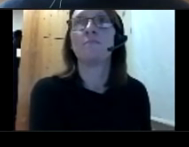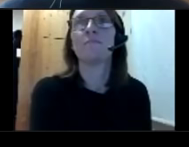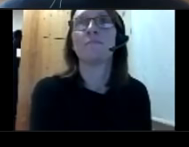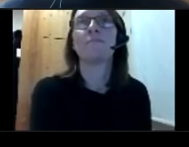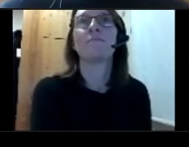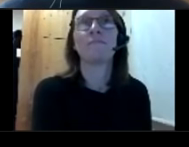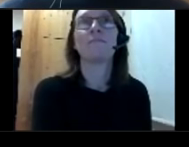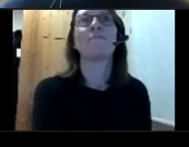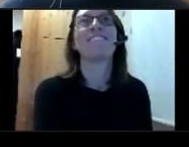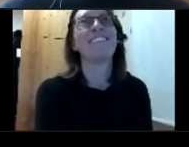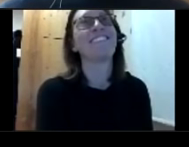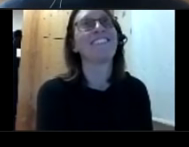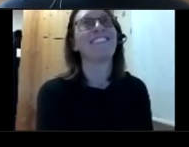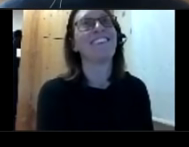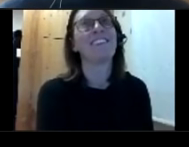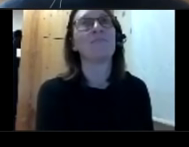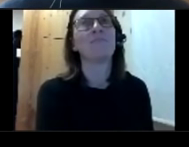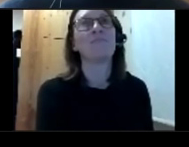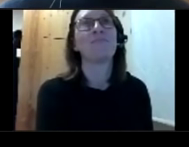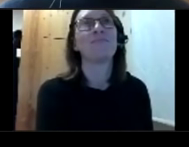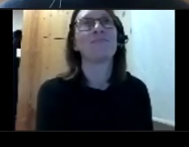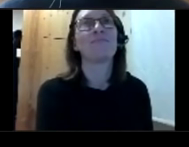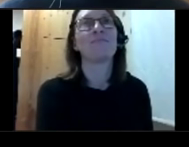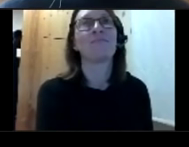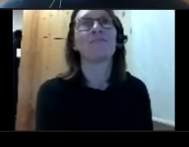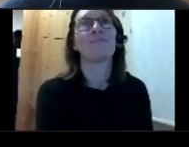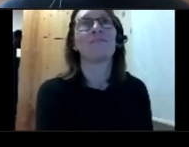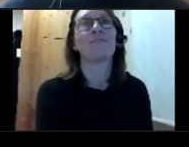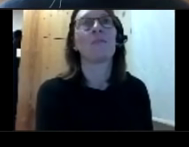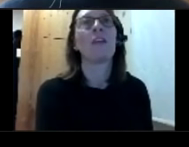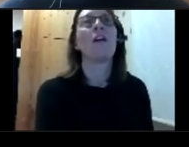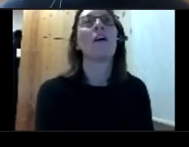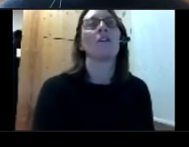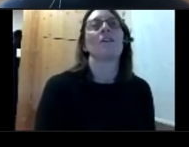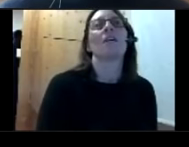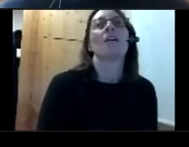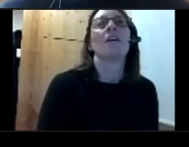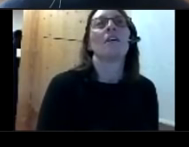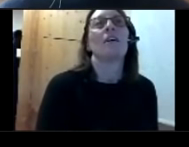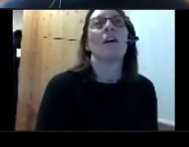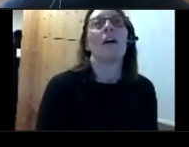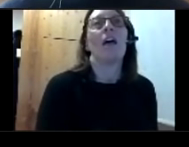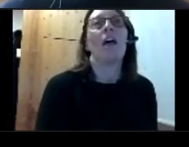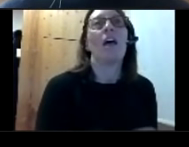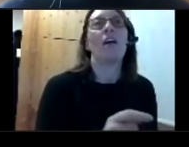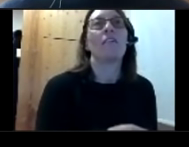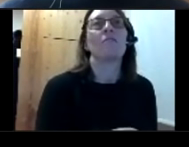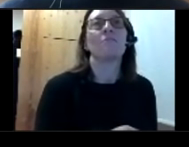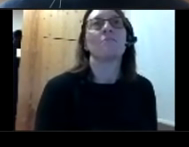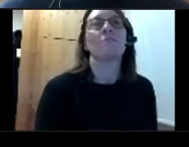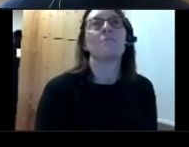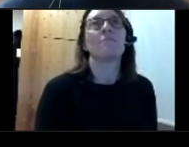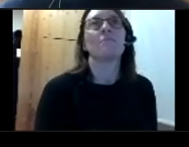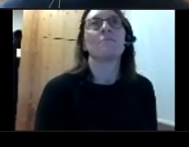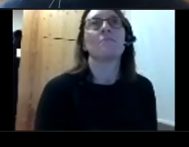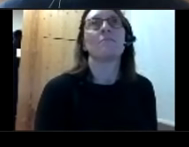questions you're asking about, does it mean this or does it mean that? It's not at that point yet. So just to be clear, you may not find an answer to some of those questions, because it is